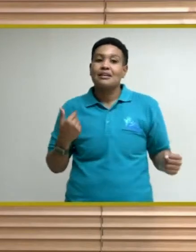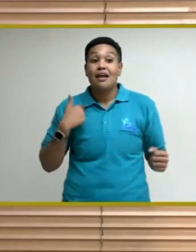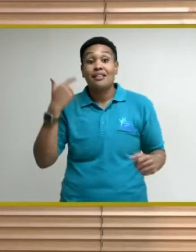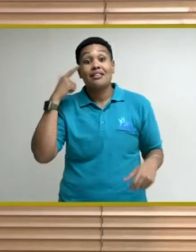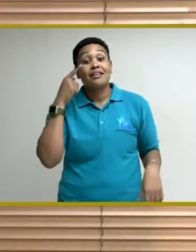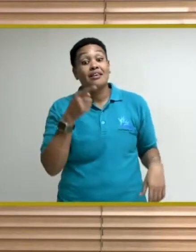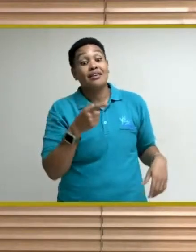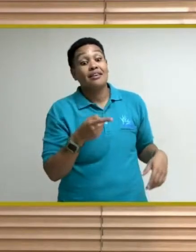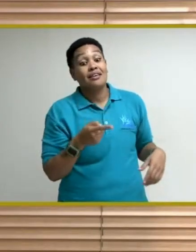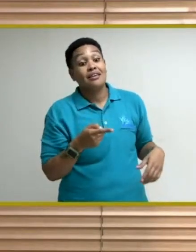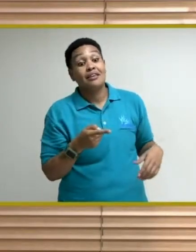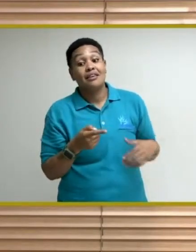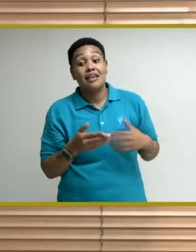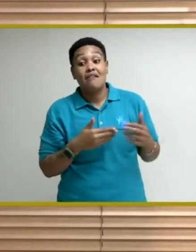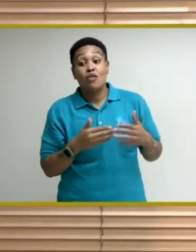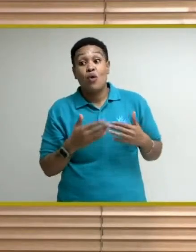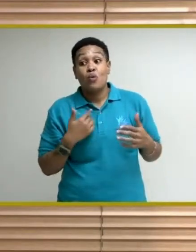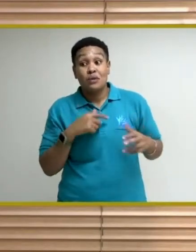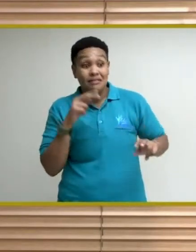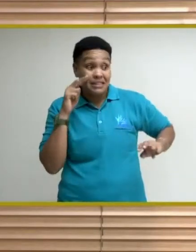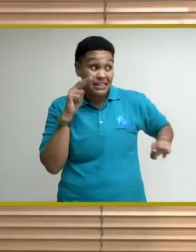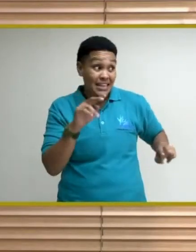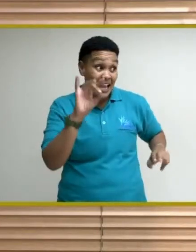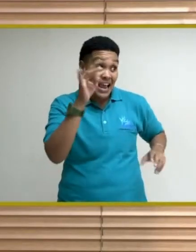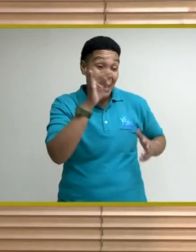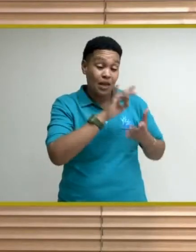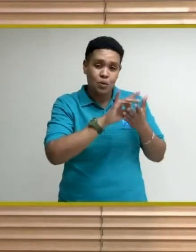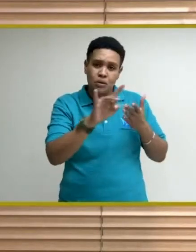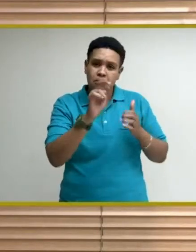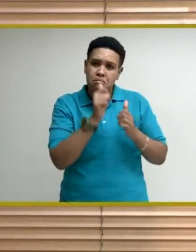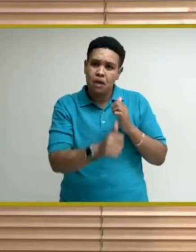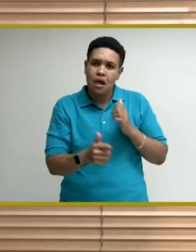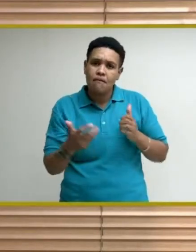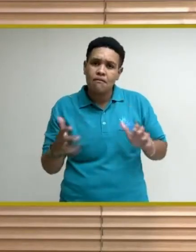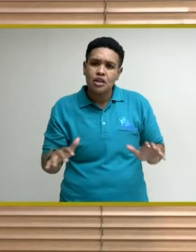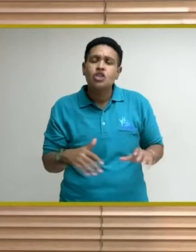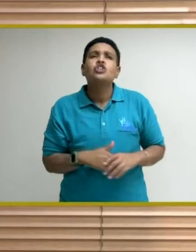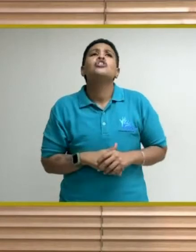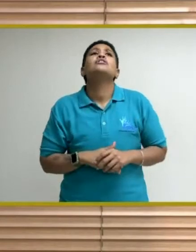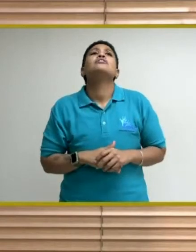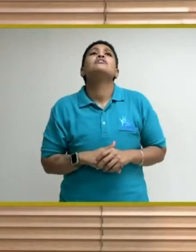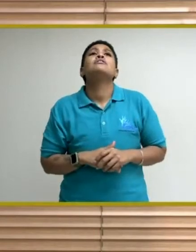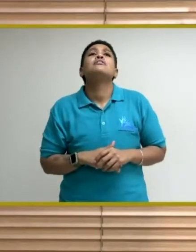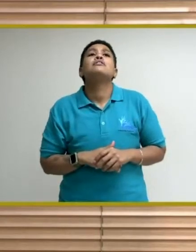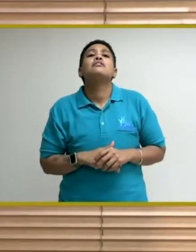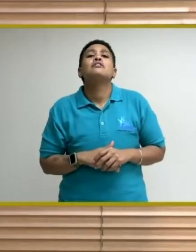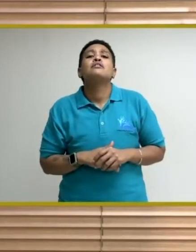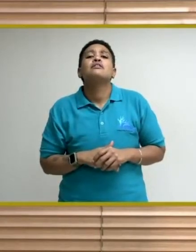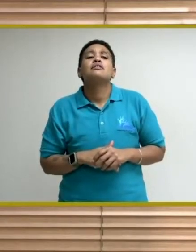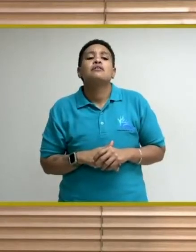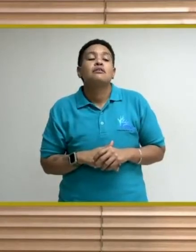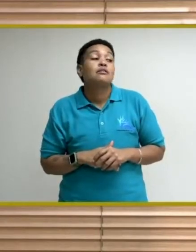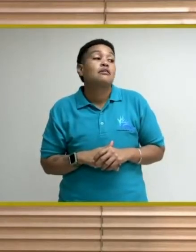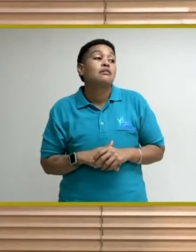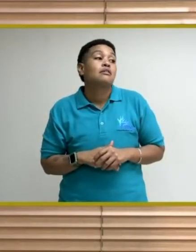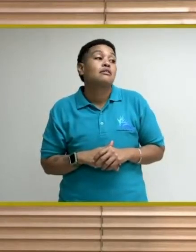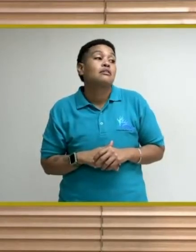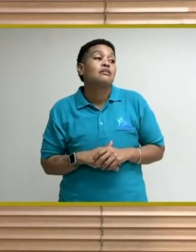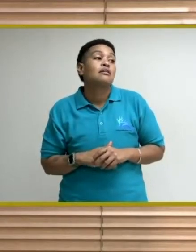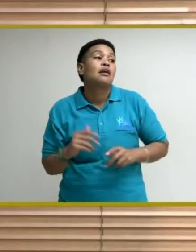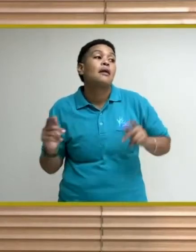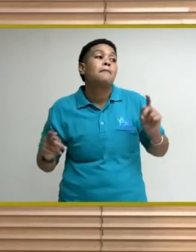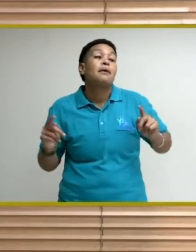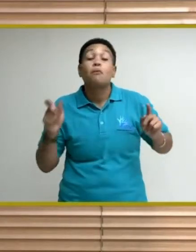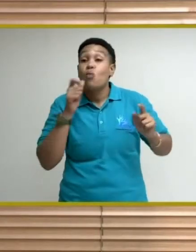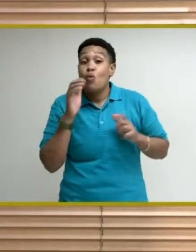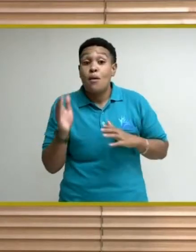that even though we would have seen the 8-week pass, there are persons who are prepared